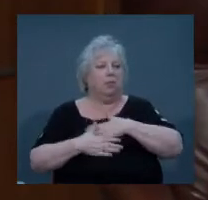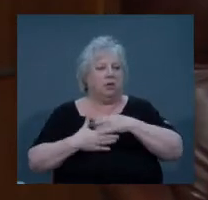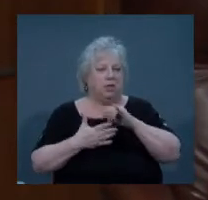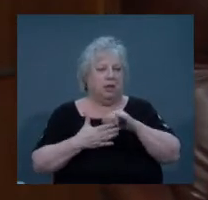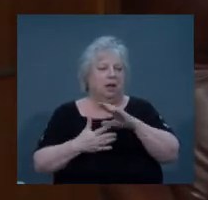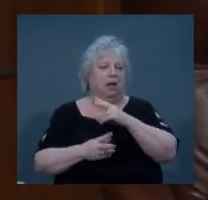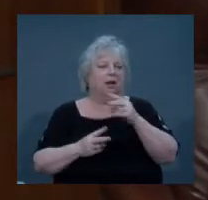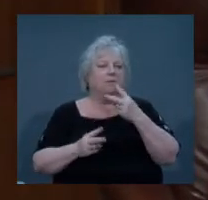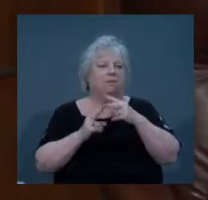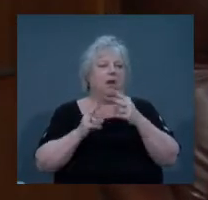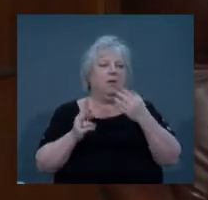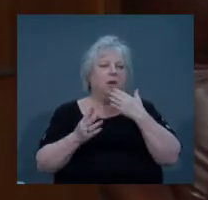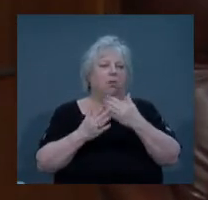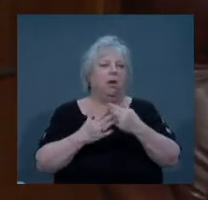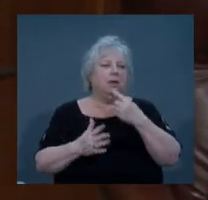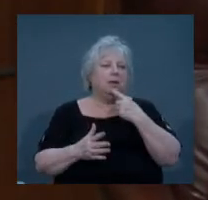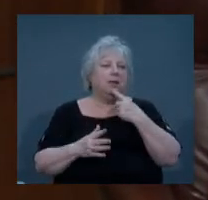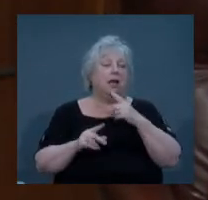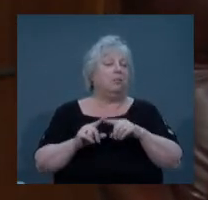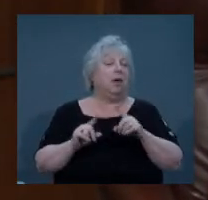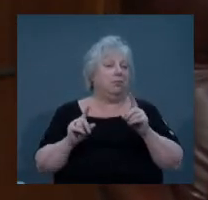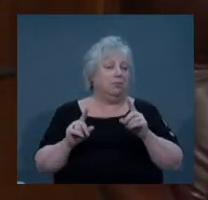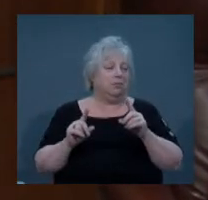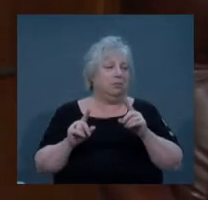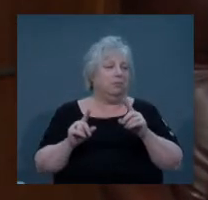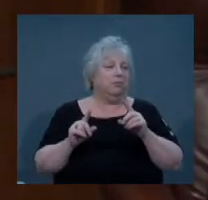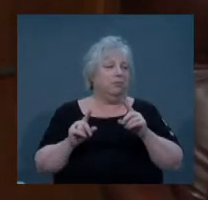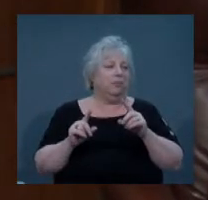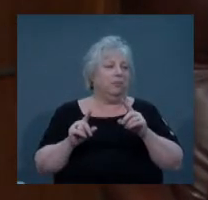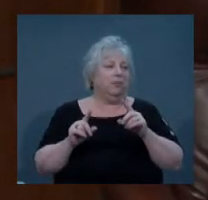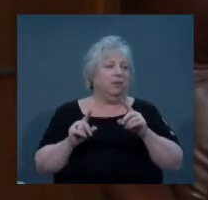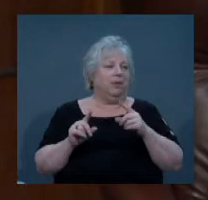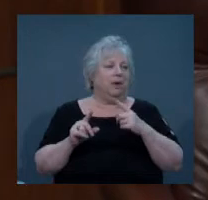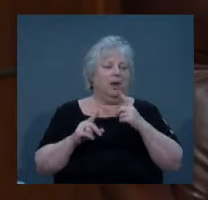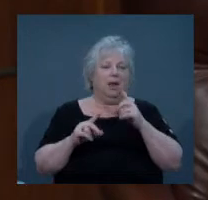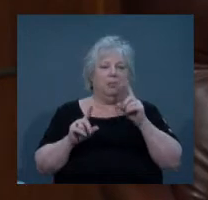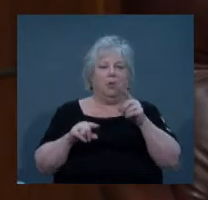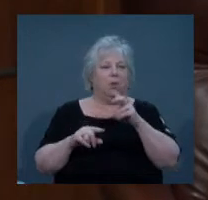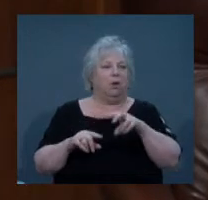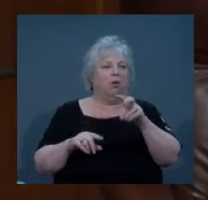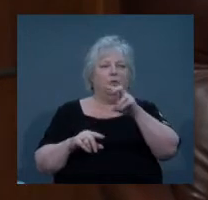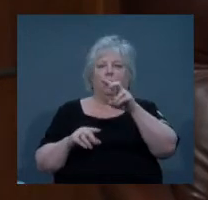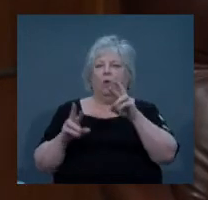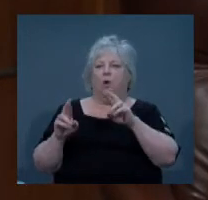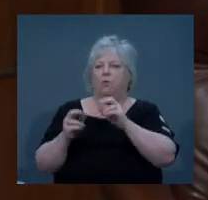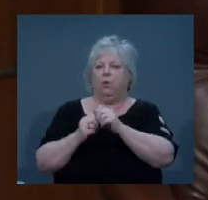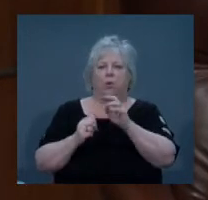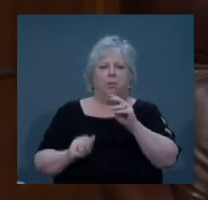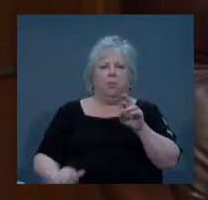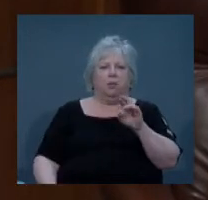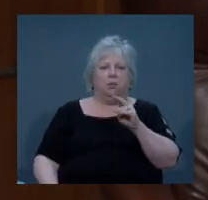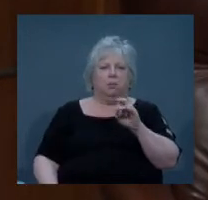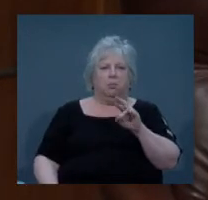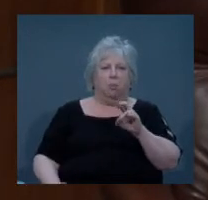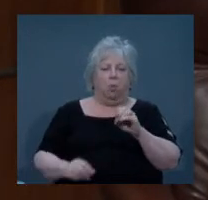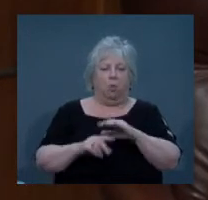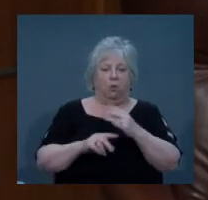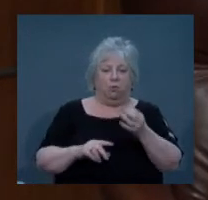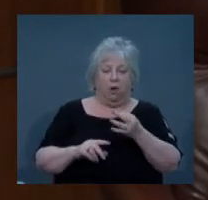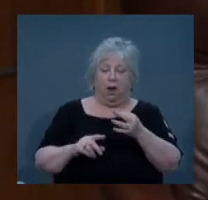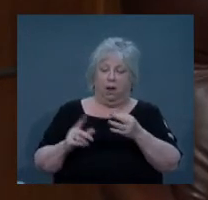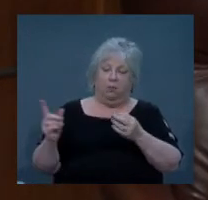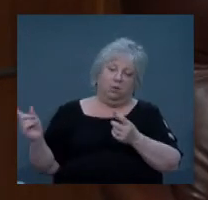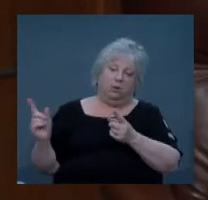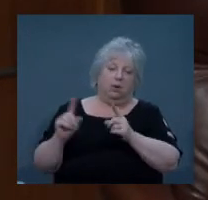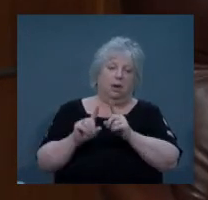well said. But when I'm going on a tour, hopefully with Mr. Moore Friday, and when I take him to look